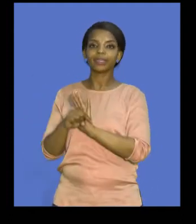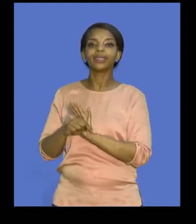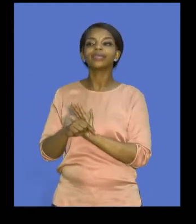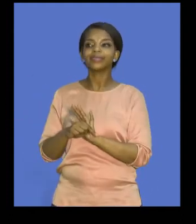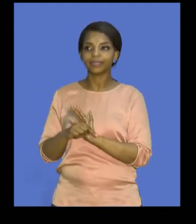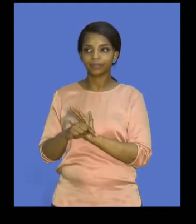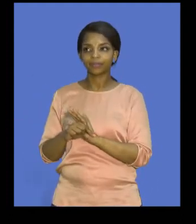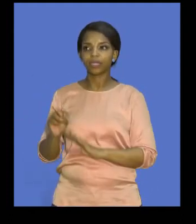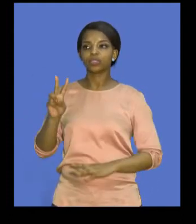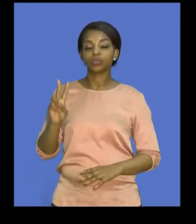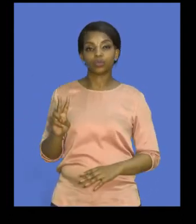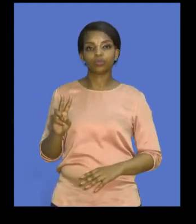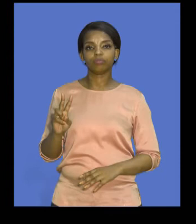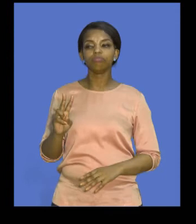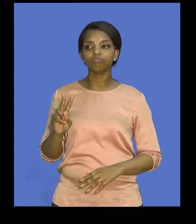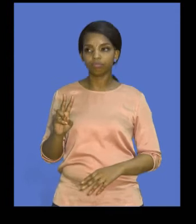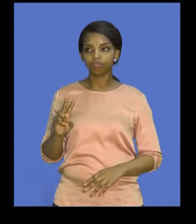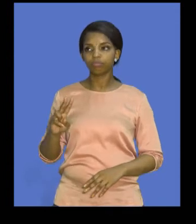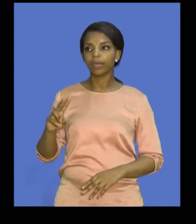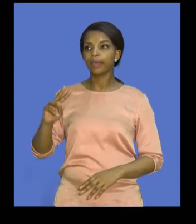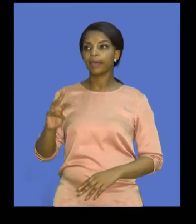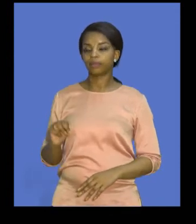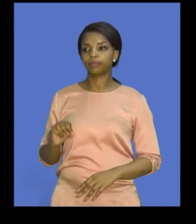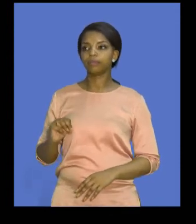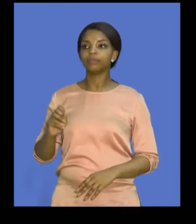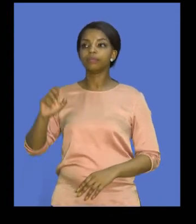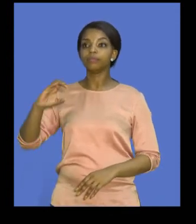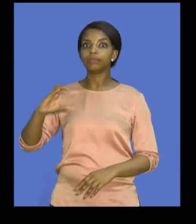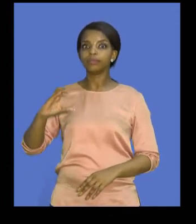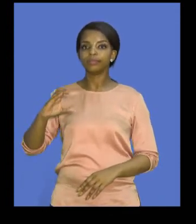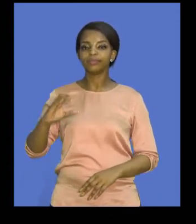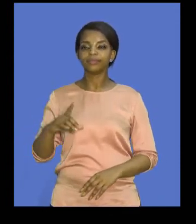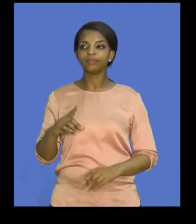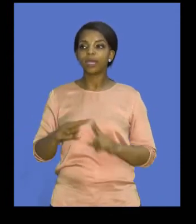microcoulombs, right? While Q2 is equals to